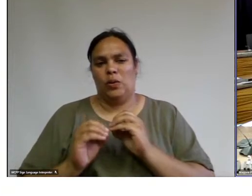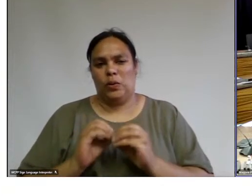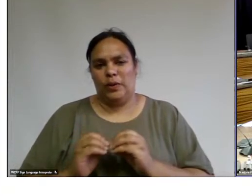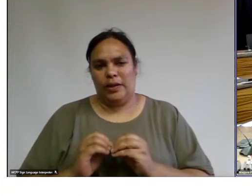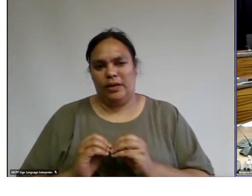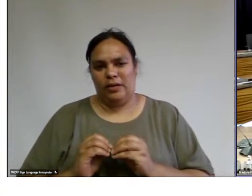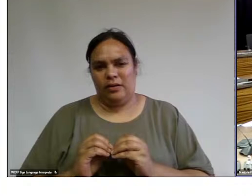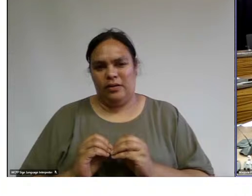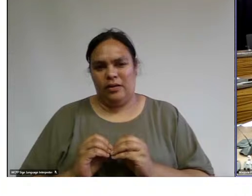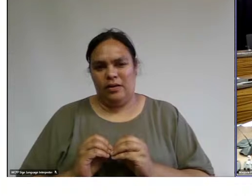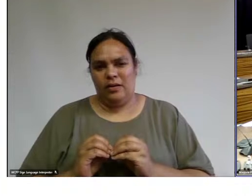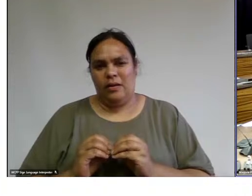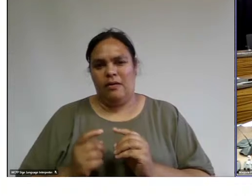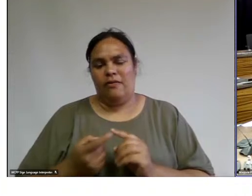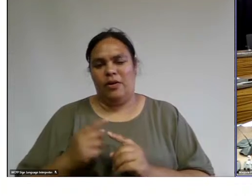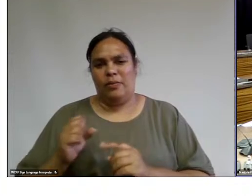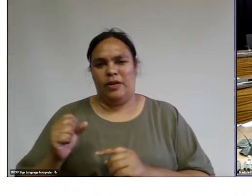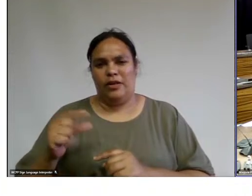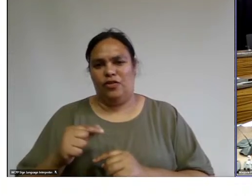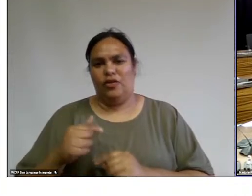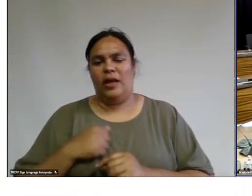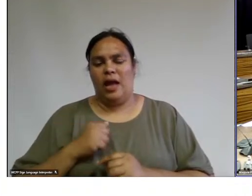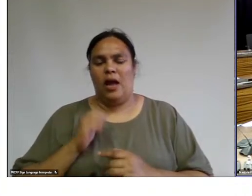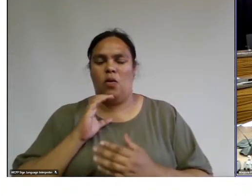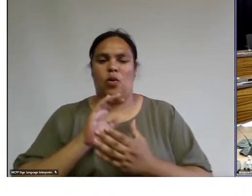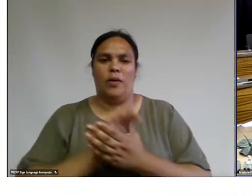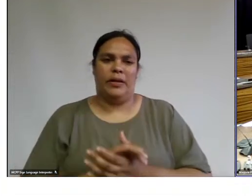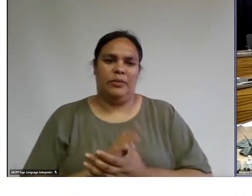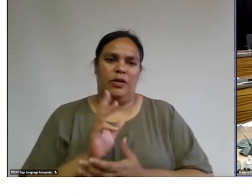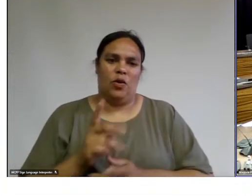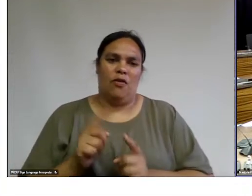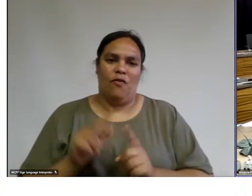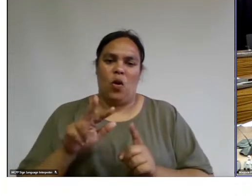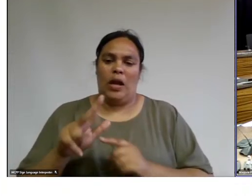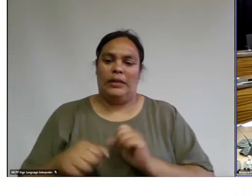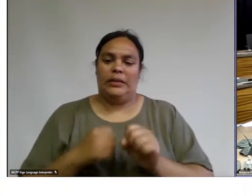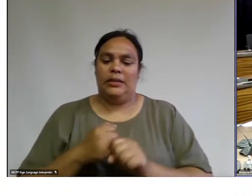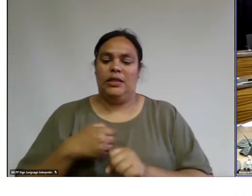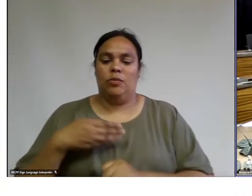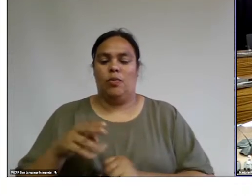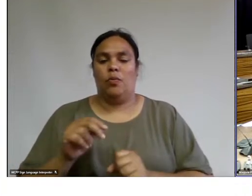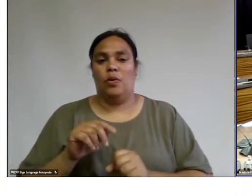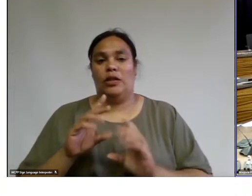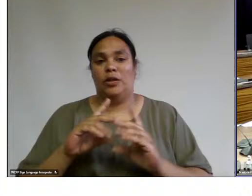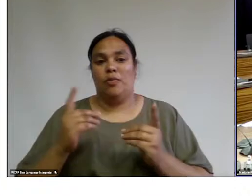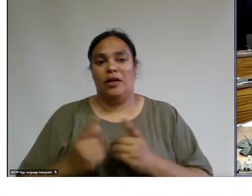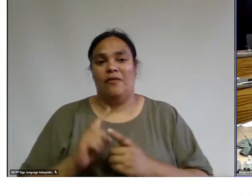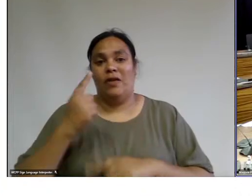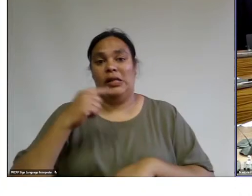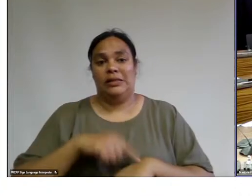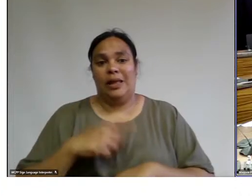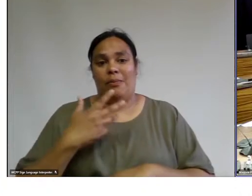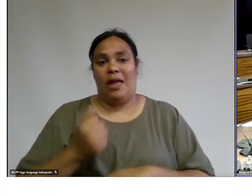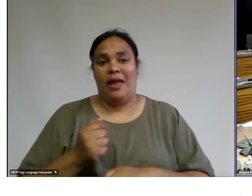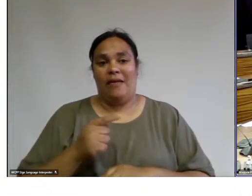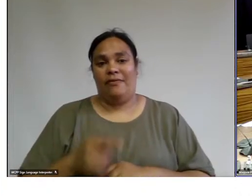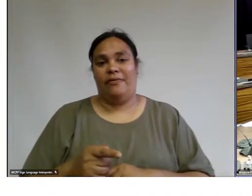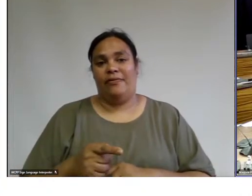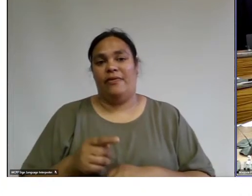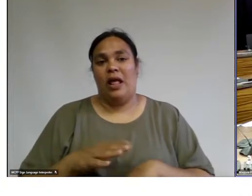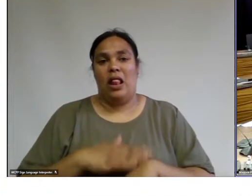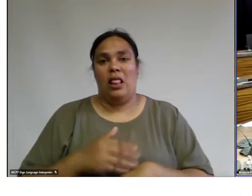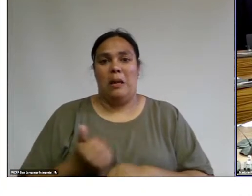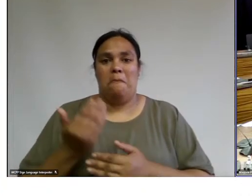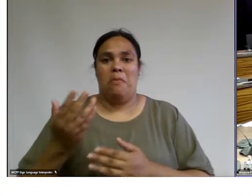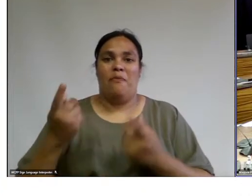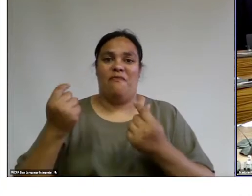by the SG in terms of that commitment. I think for the 18 years that I've been in this department, this is the first time that we had late submission of financial